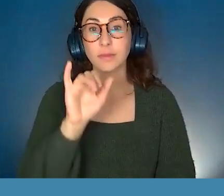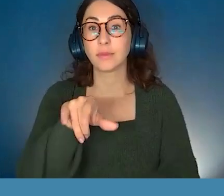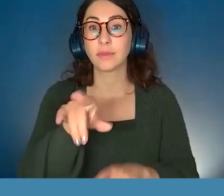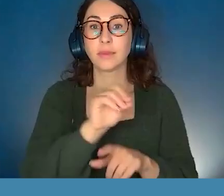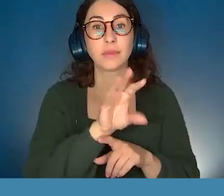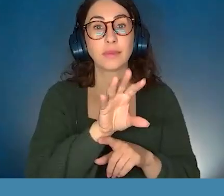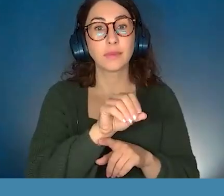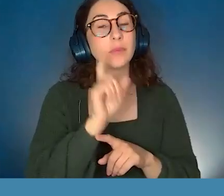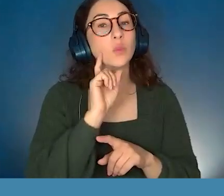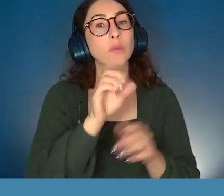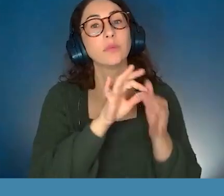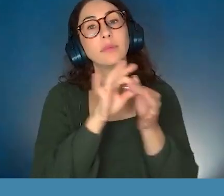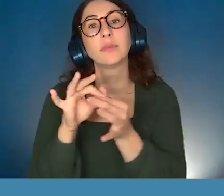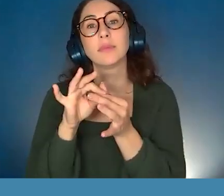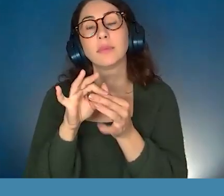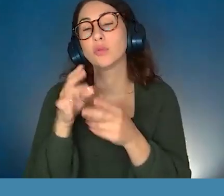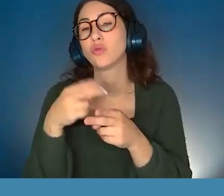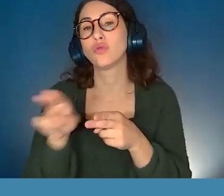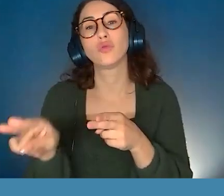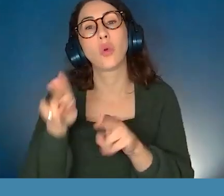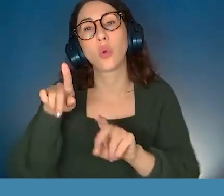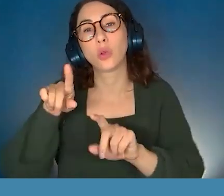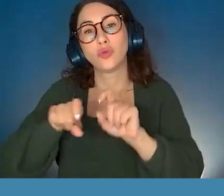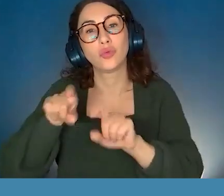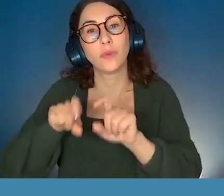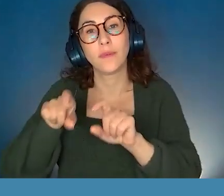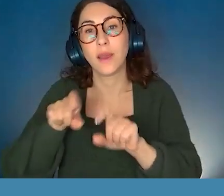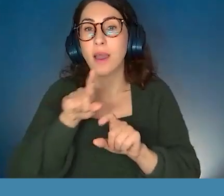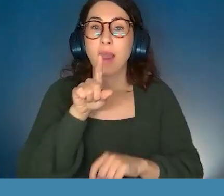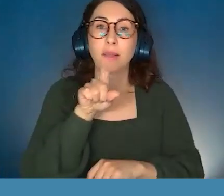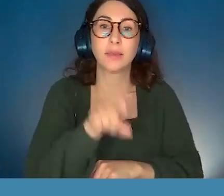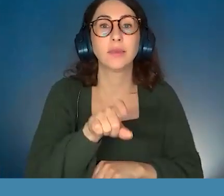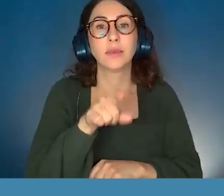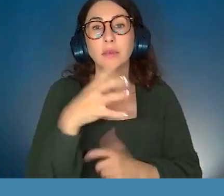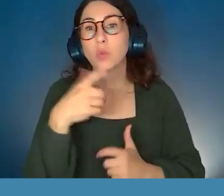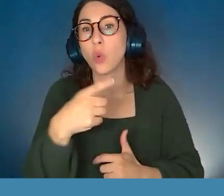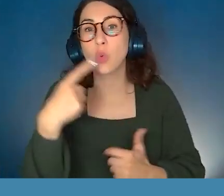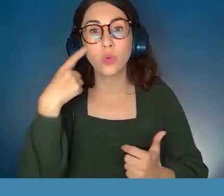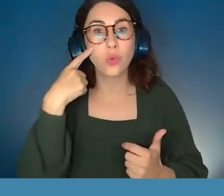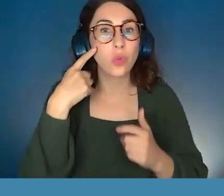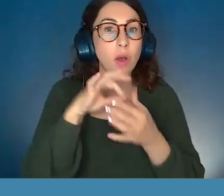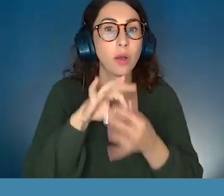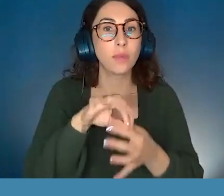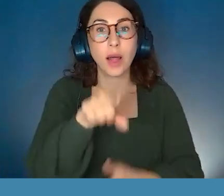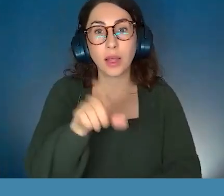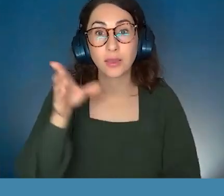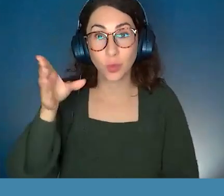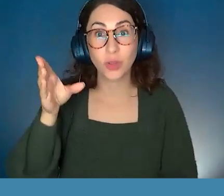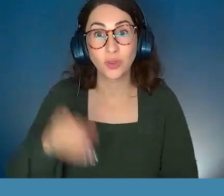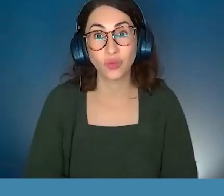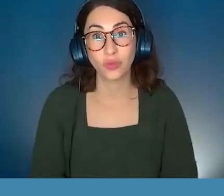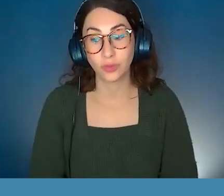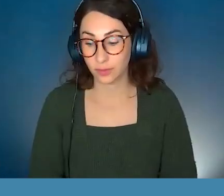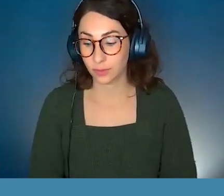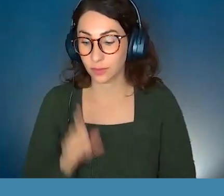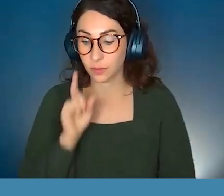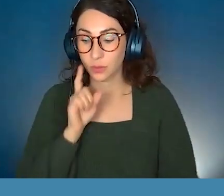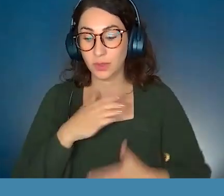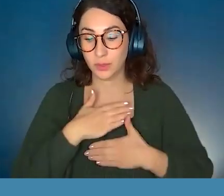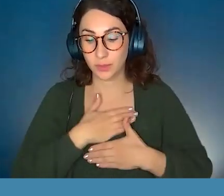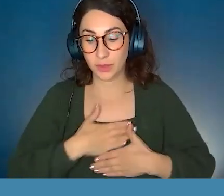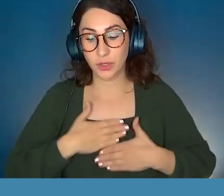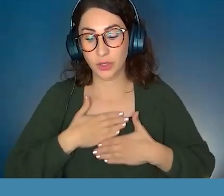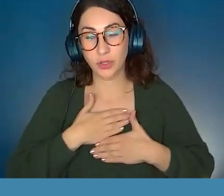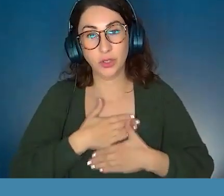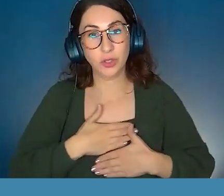to a short survey asking for your opinion of the content of the presentation today. We'd greatly appreciate it if you could take a few